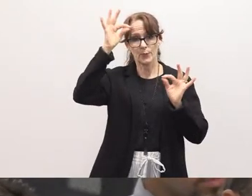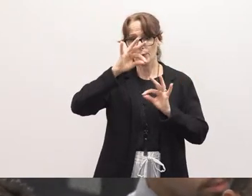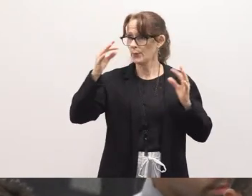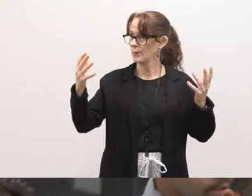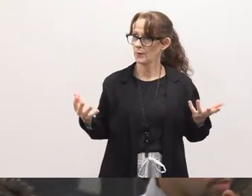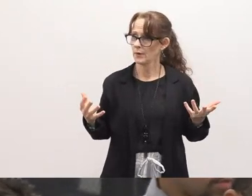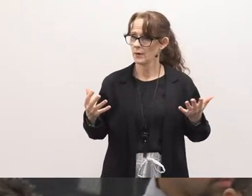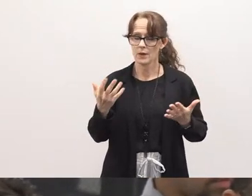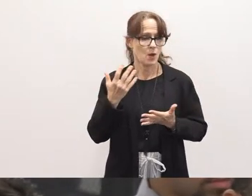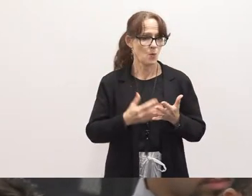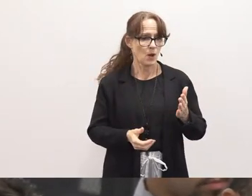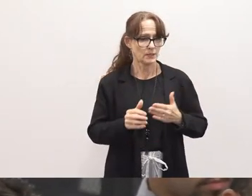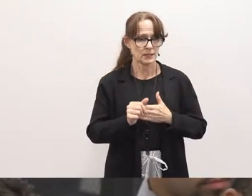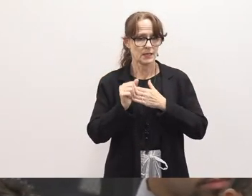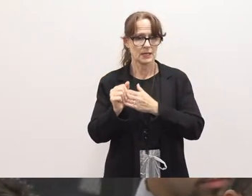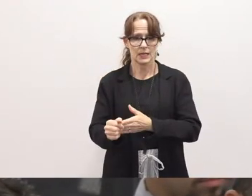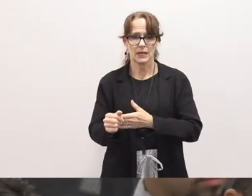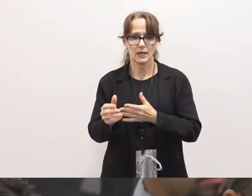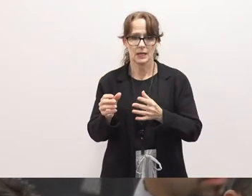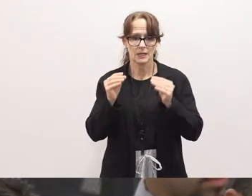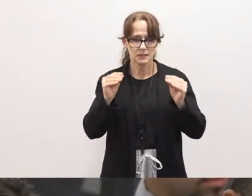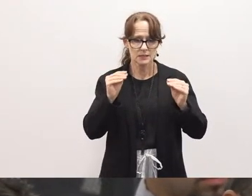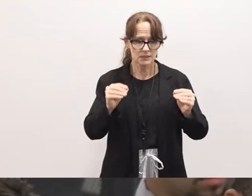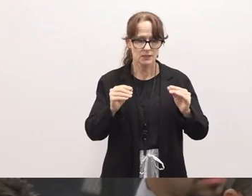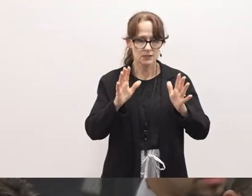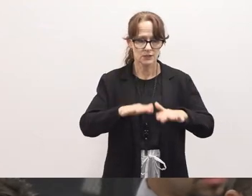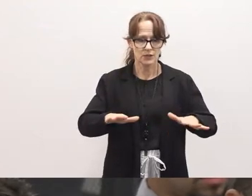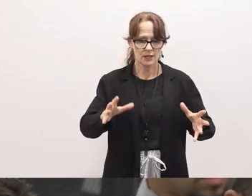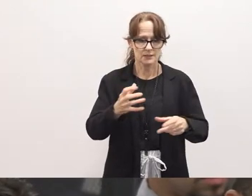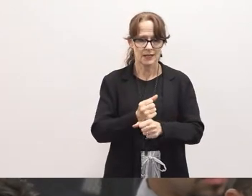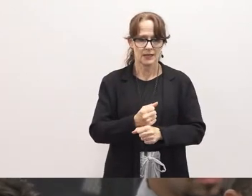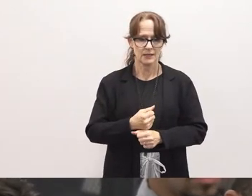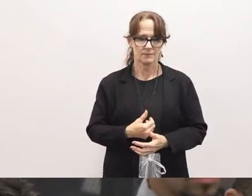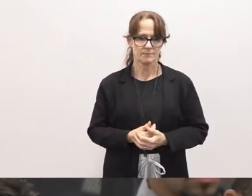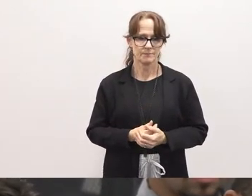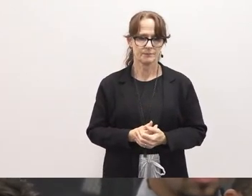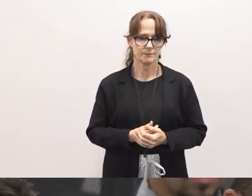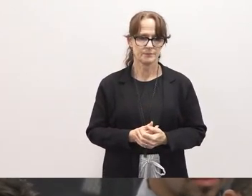what guidance your kid is actually getting while at school. And